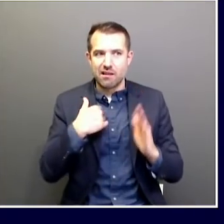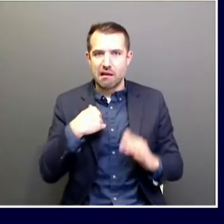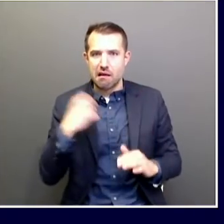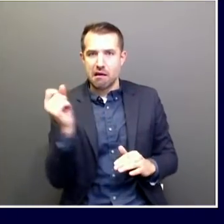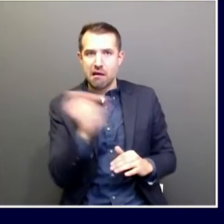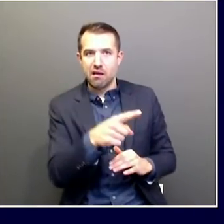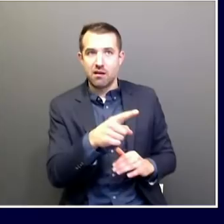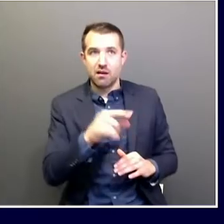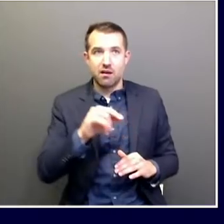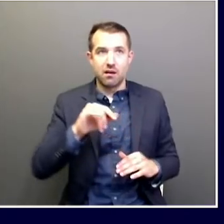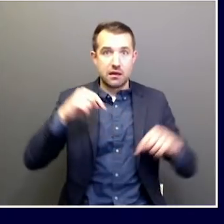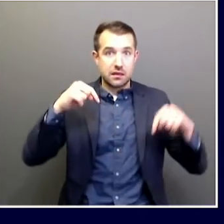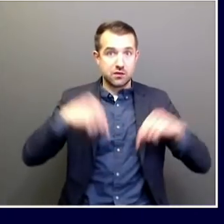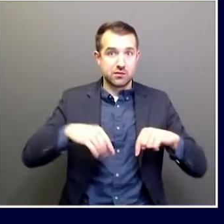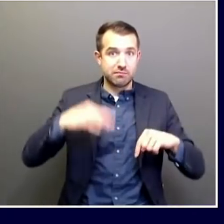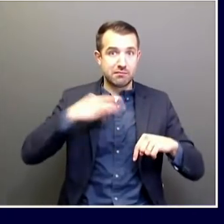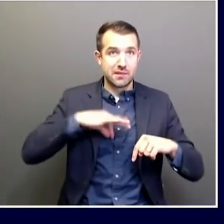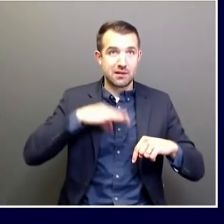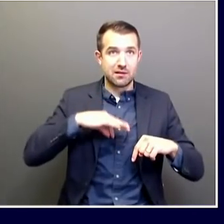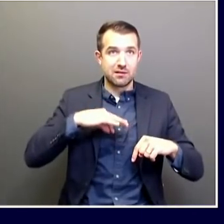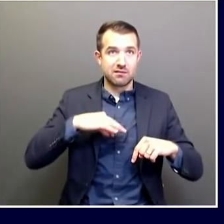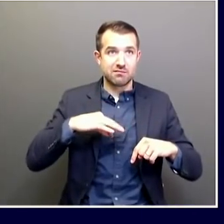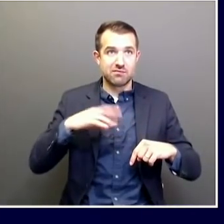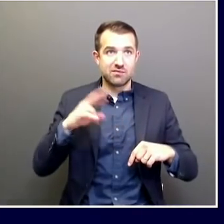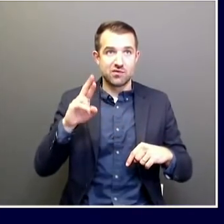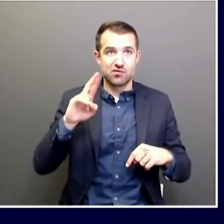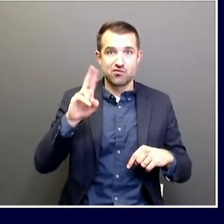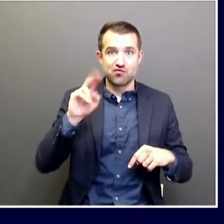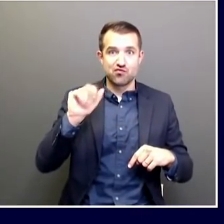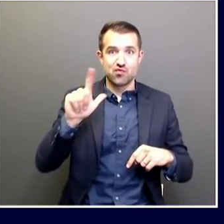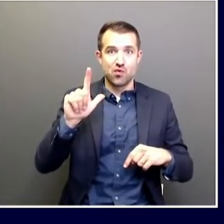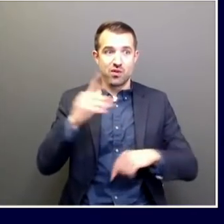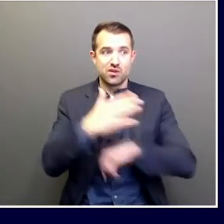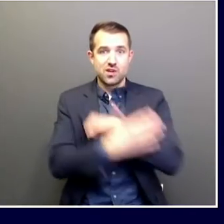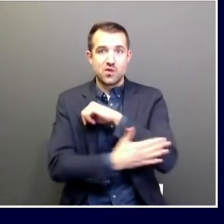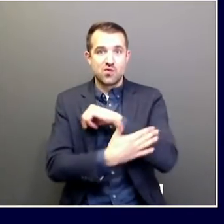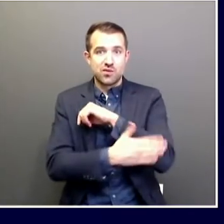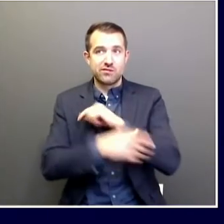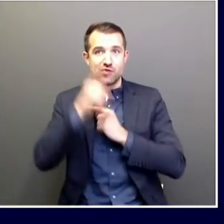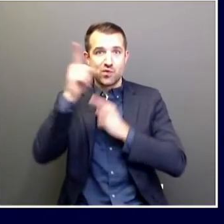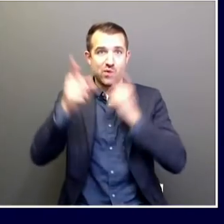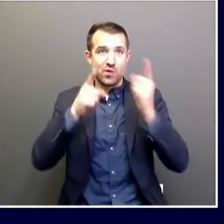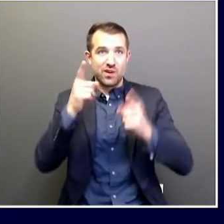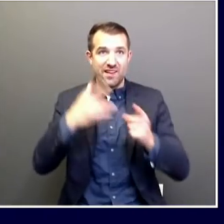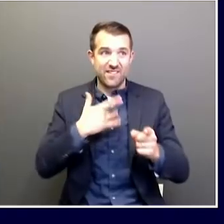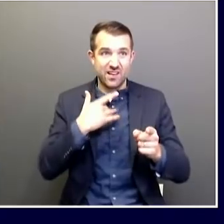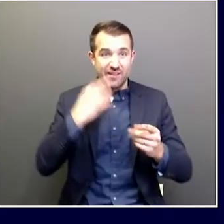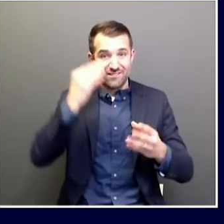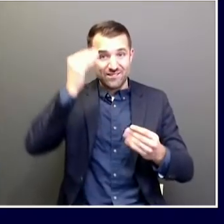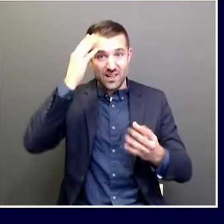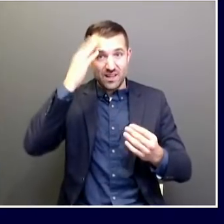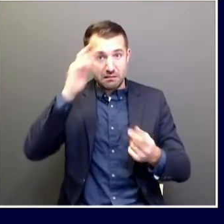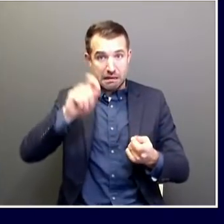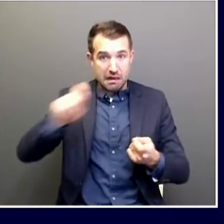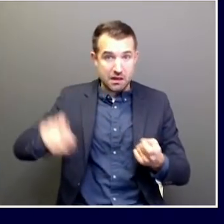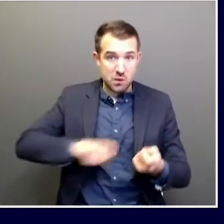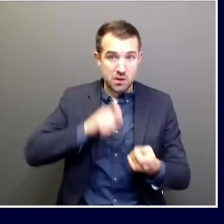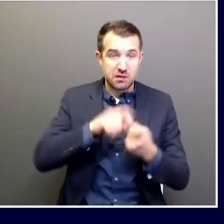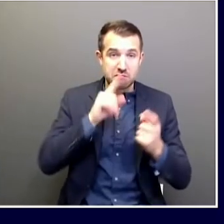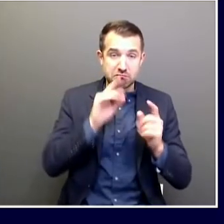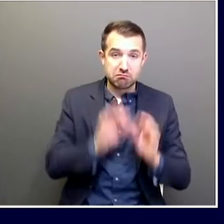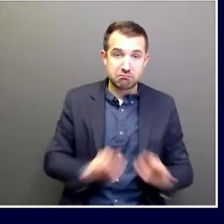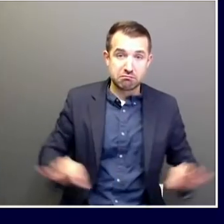state, is the value there? Now, I hear your point about Wyoming, but what we ultimately found is that the population density